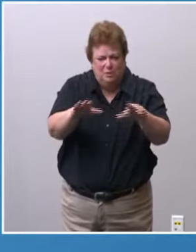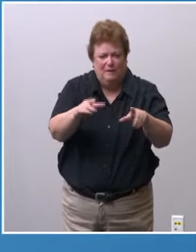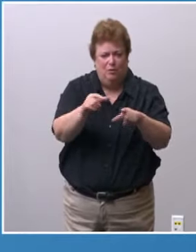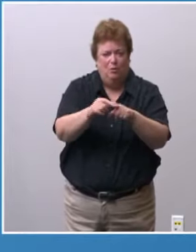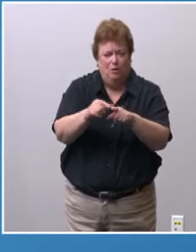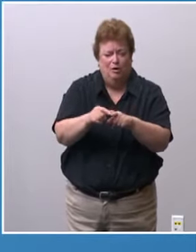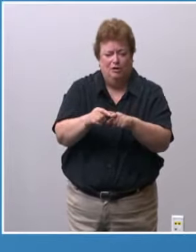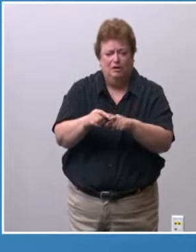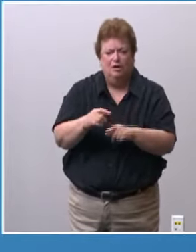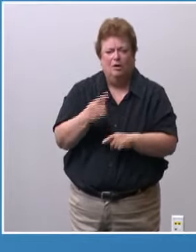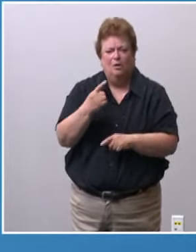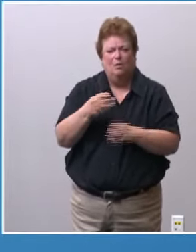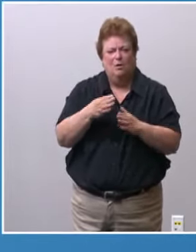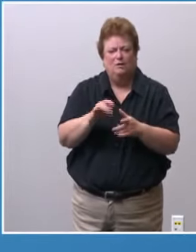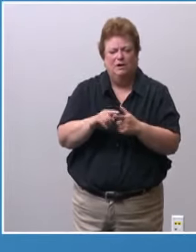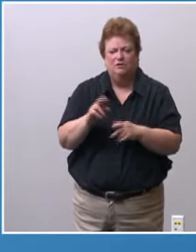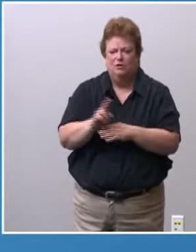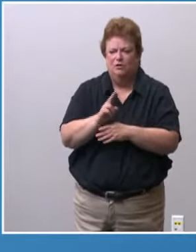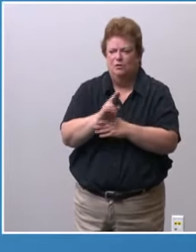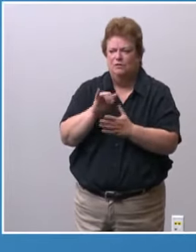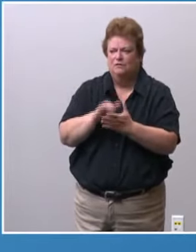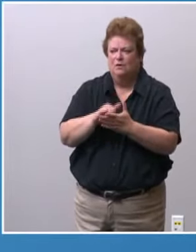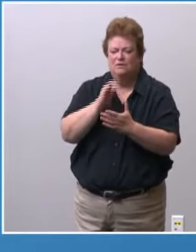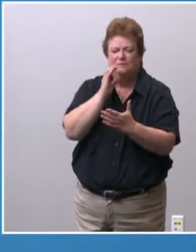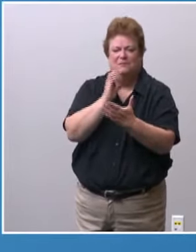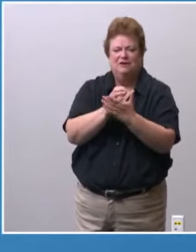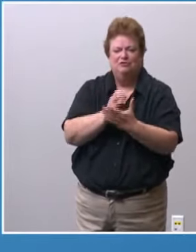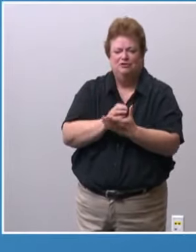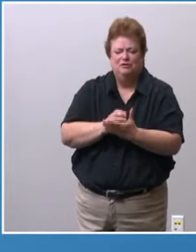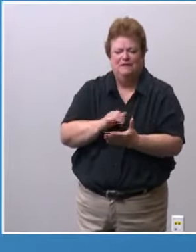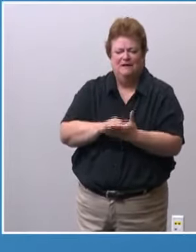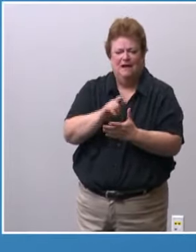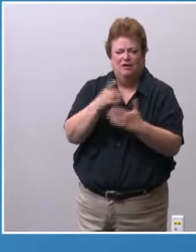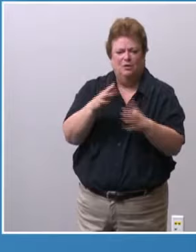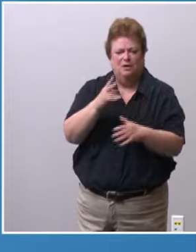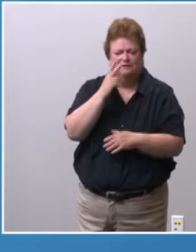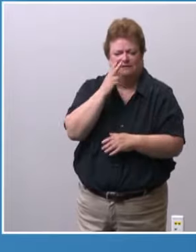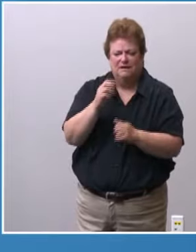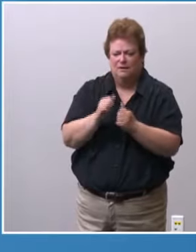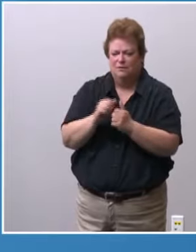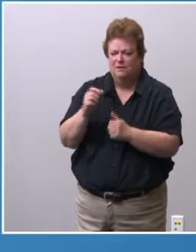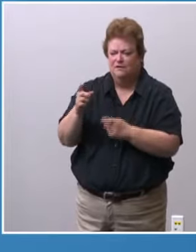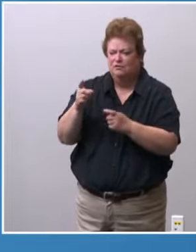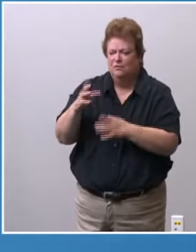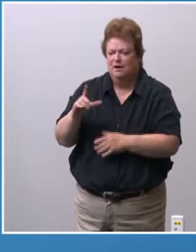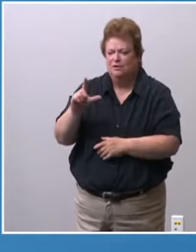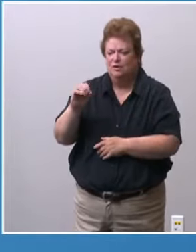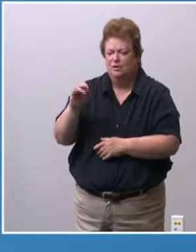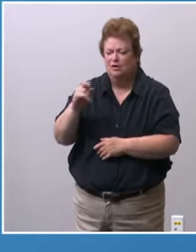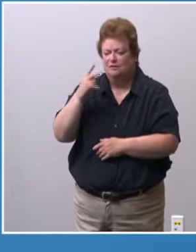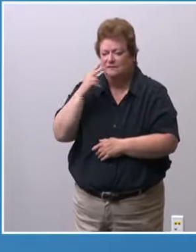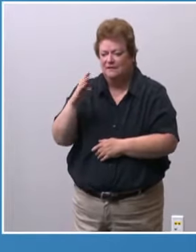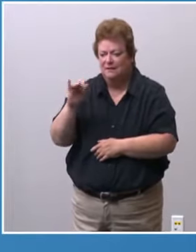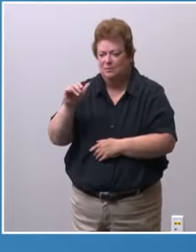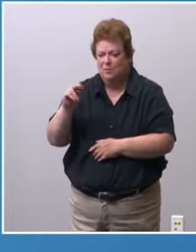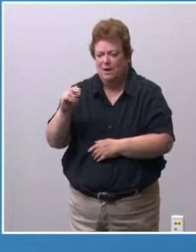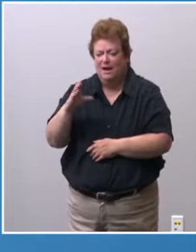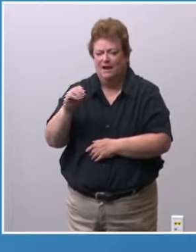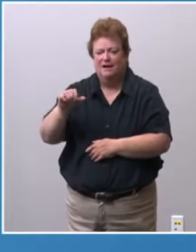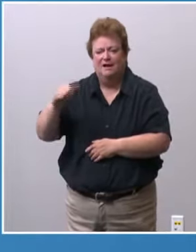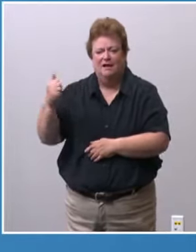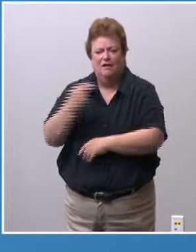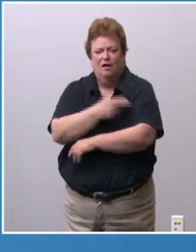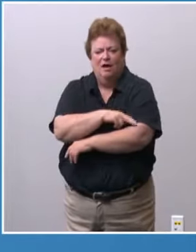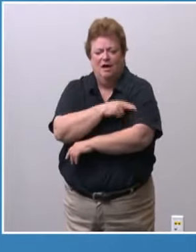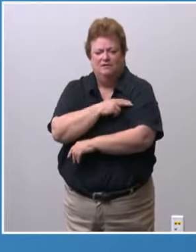do that is to use sometimes these pictorials that you've seen, what Director Lopez gives, that you've seen Bryan and others give, that